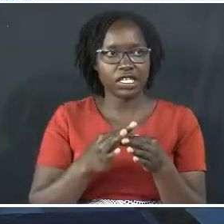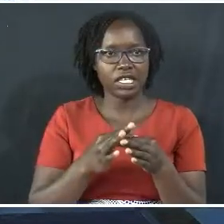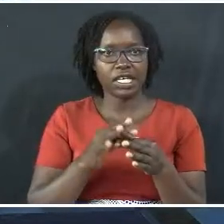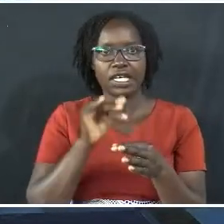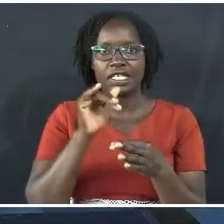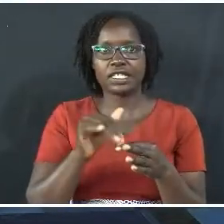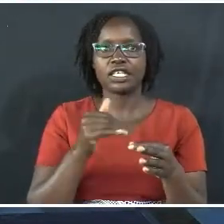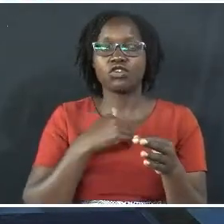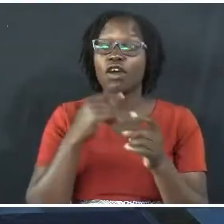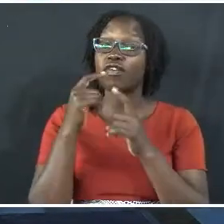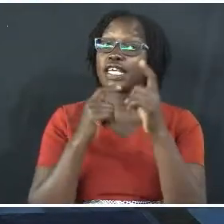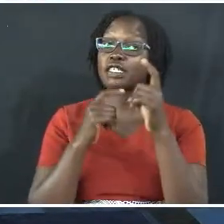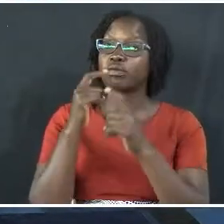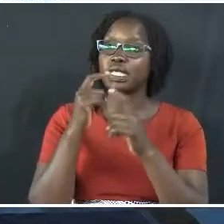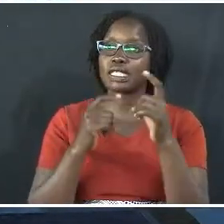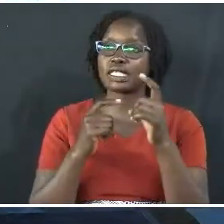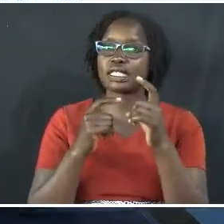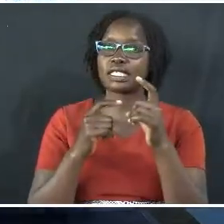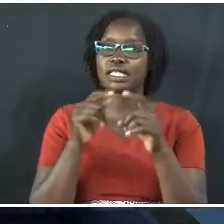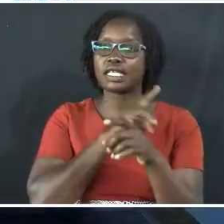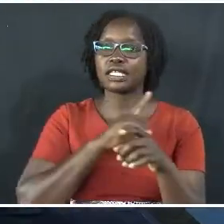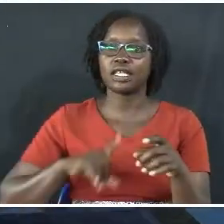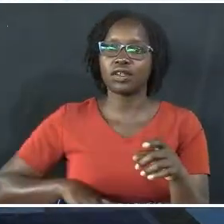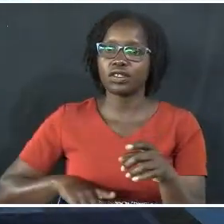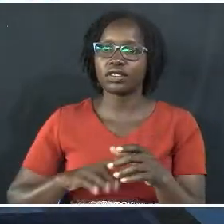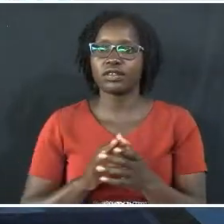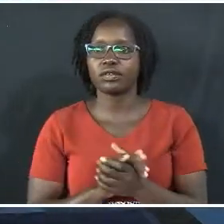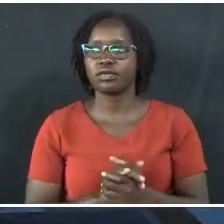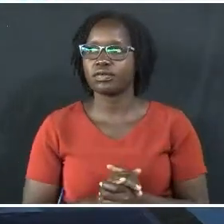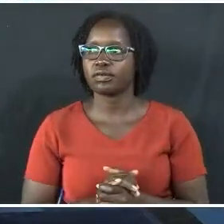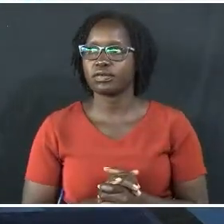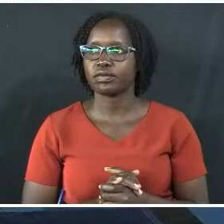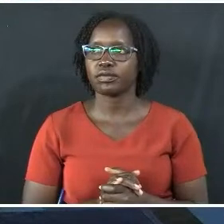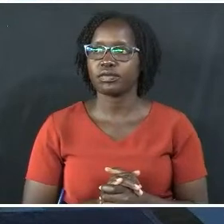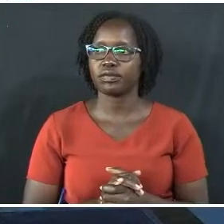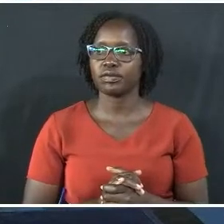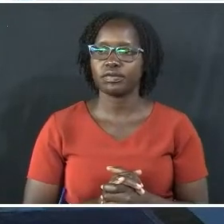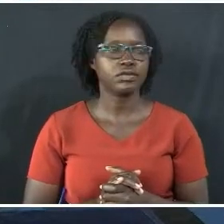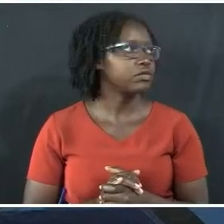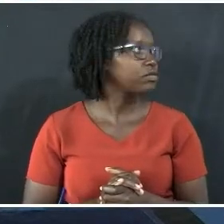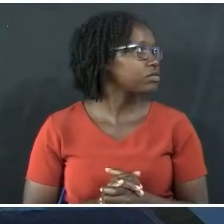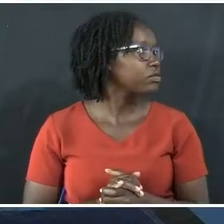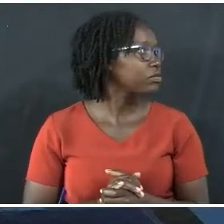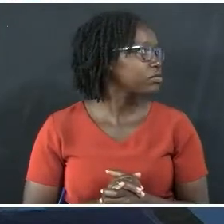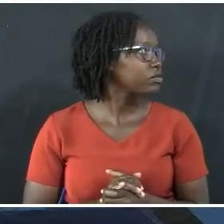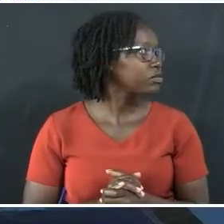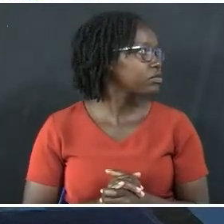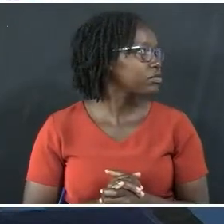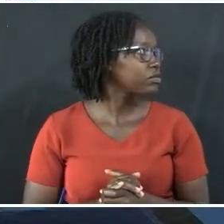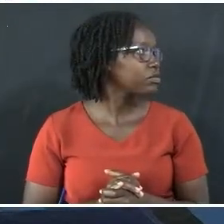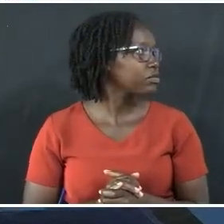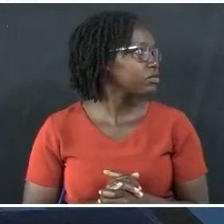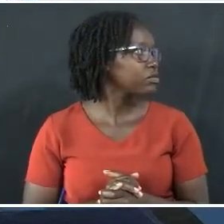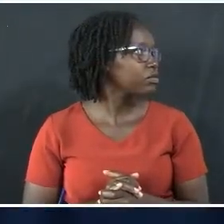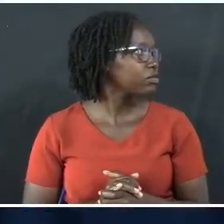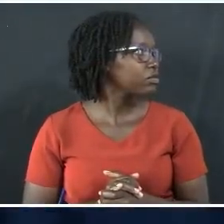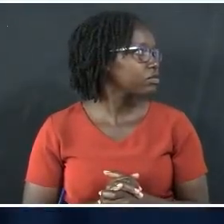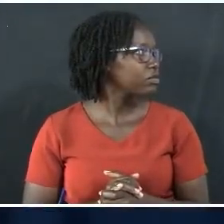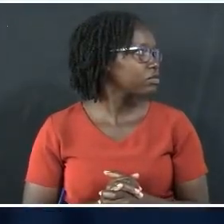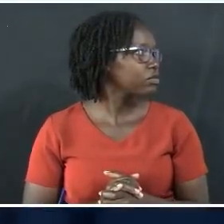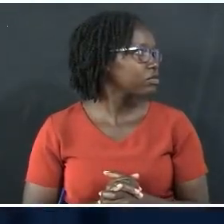that you have expressed in the Lord. Hallelujah. Amen. The whole thing has been well packaged.